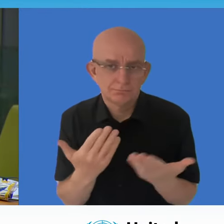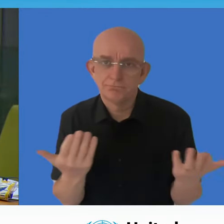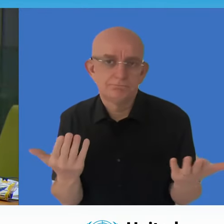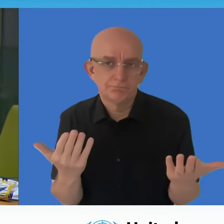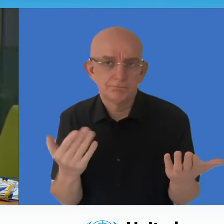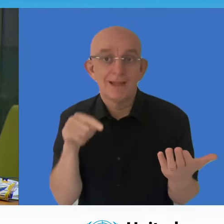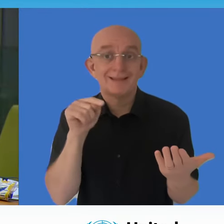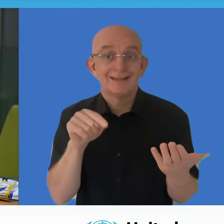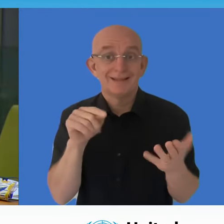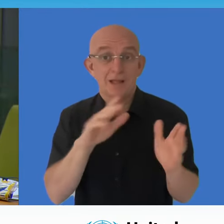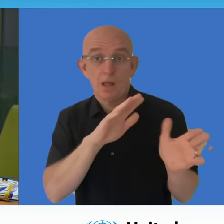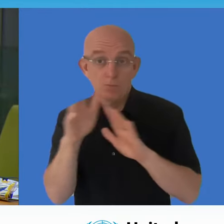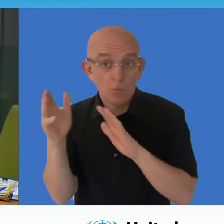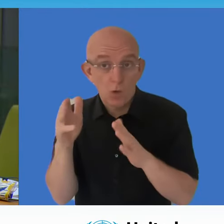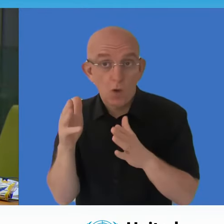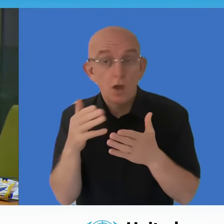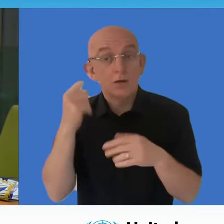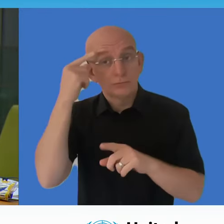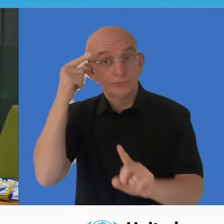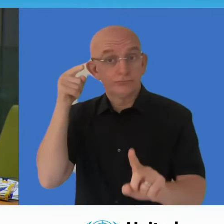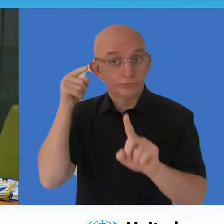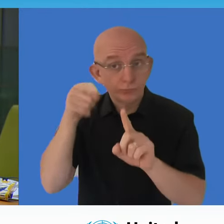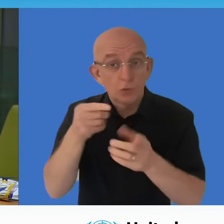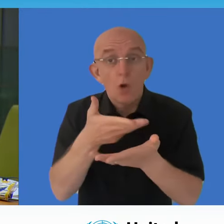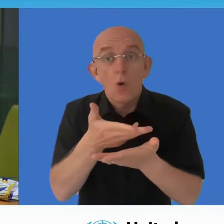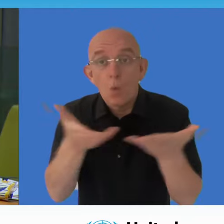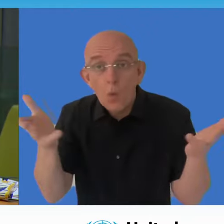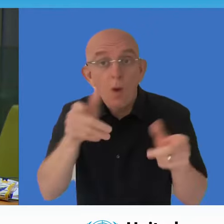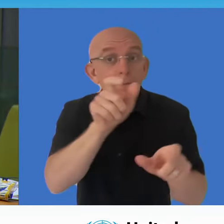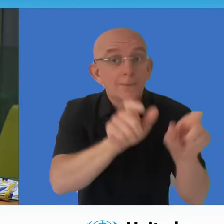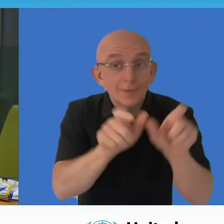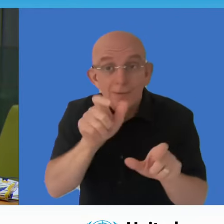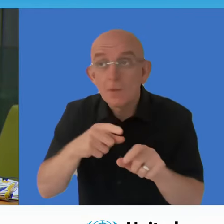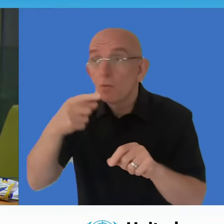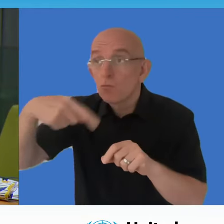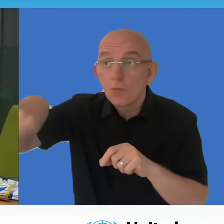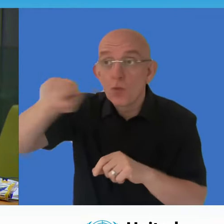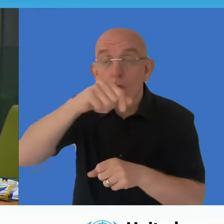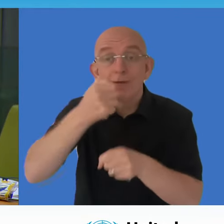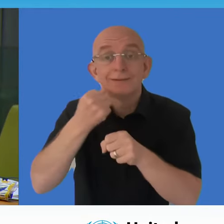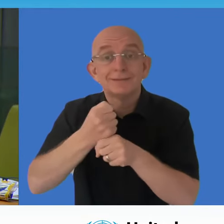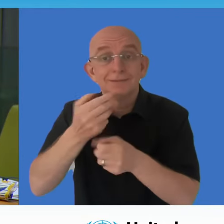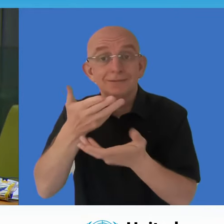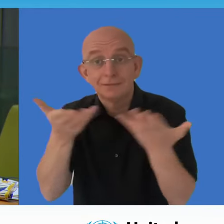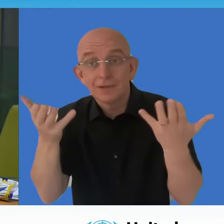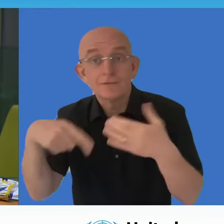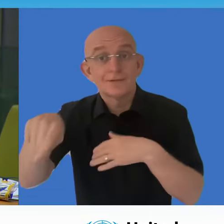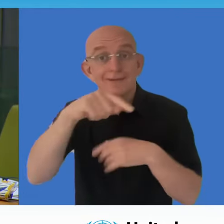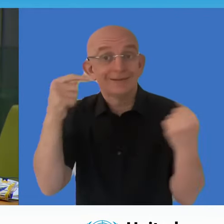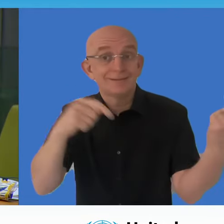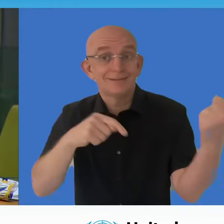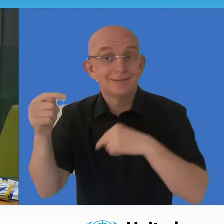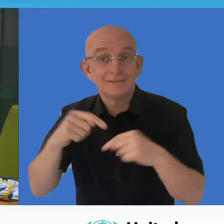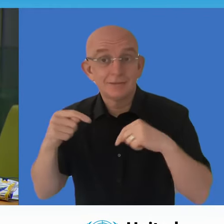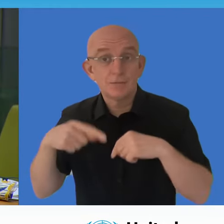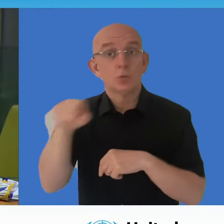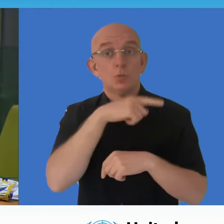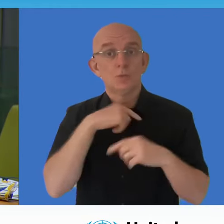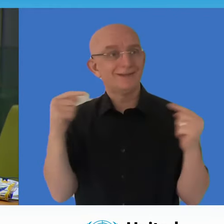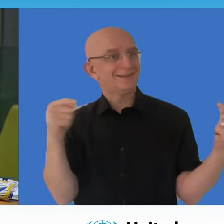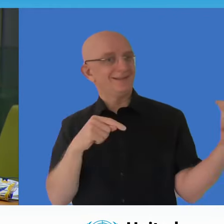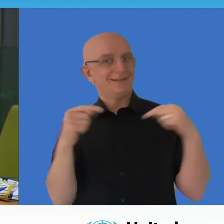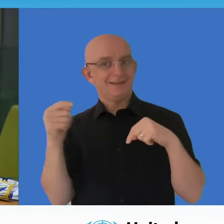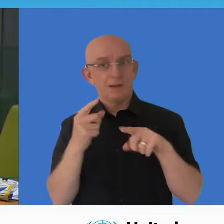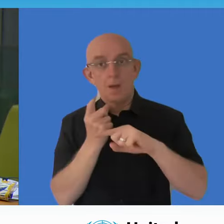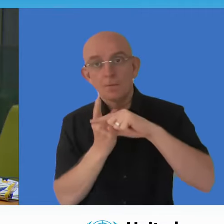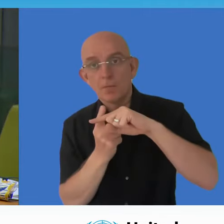and the staff that have been working for this event to take part. And this is not something easy to coordinate. And they have put a lot of love